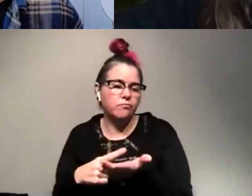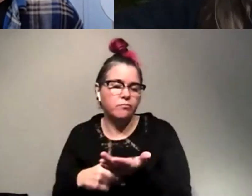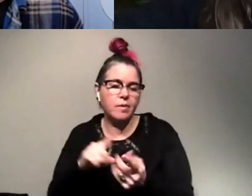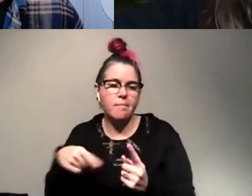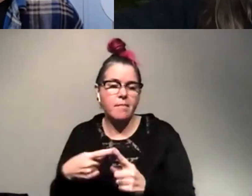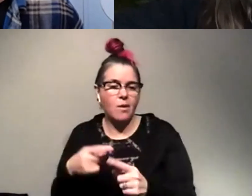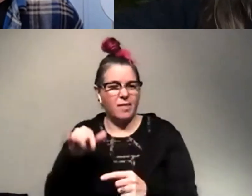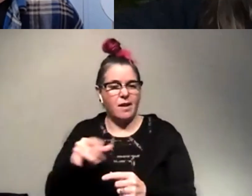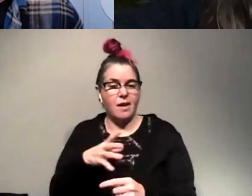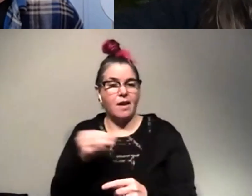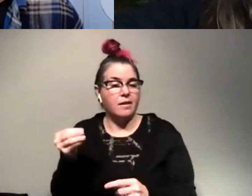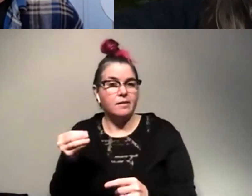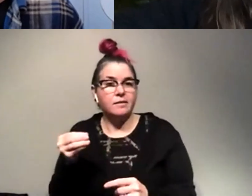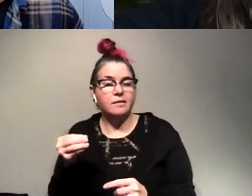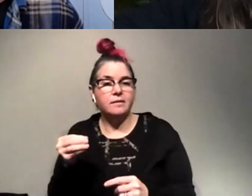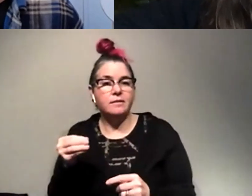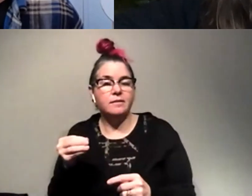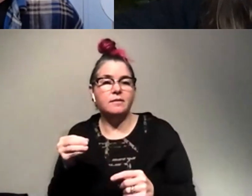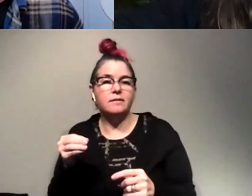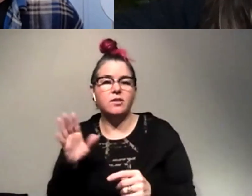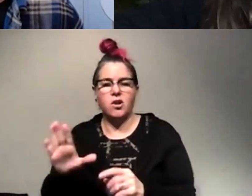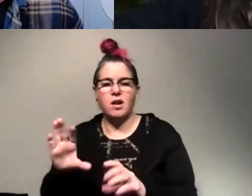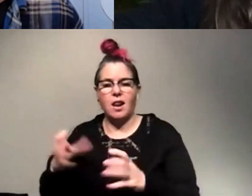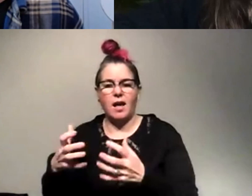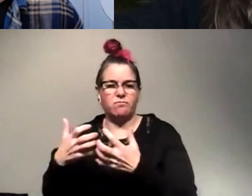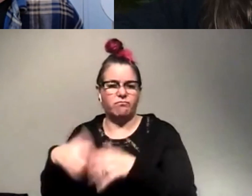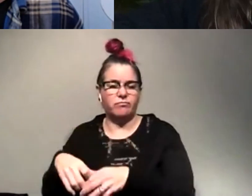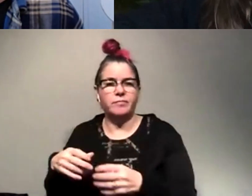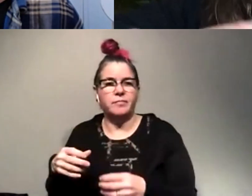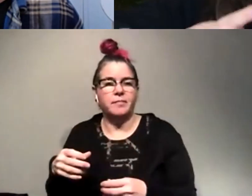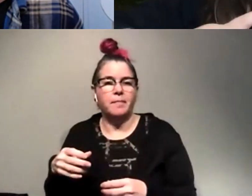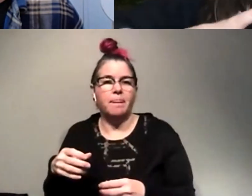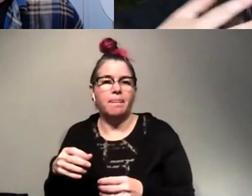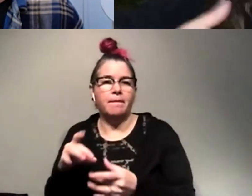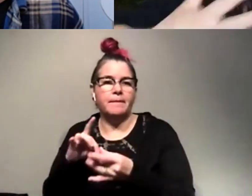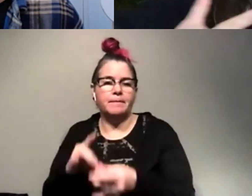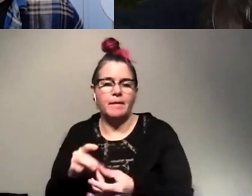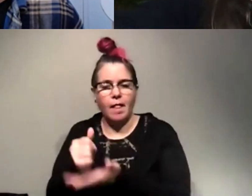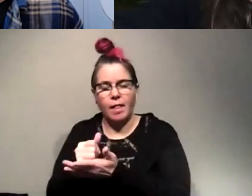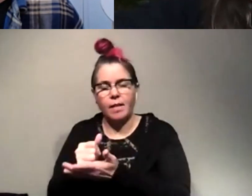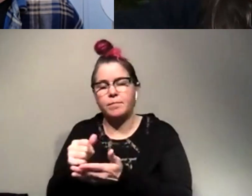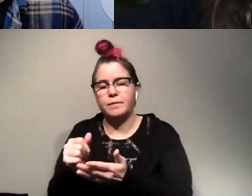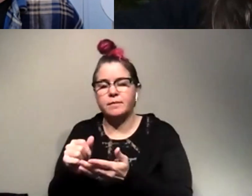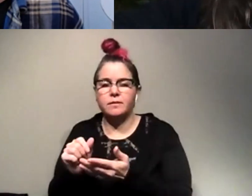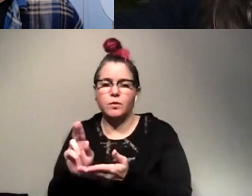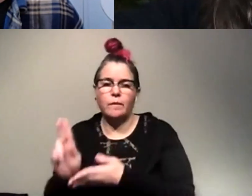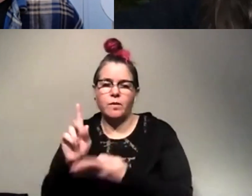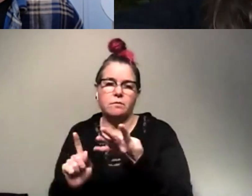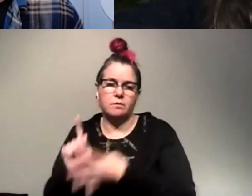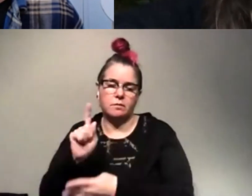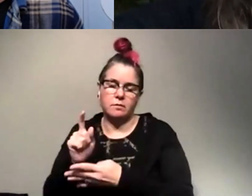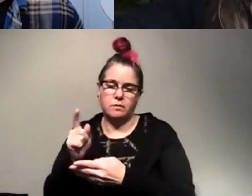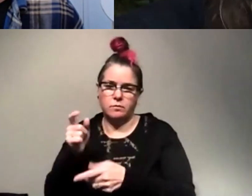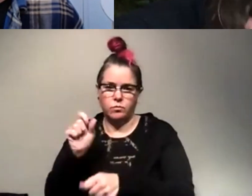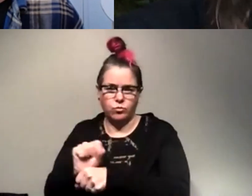that and a class that she organizes that helps undergrads work toward that process. So that's going to be